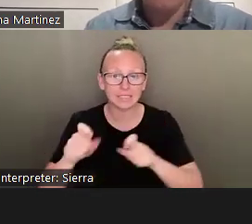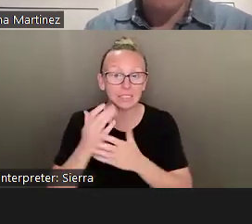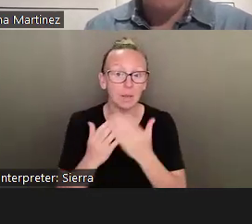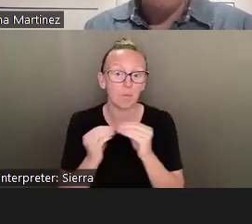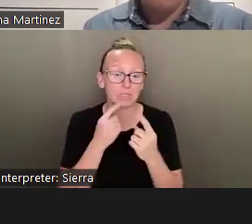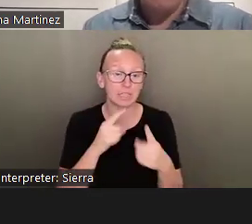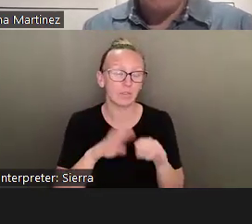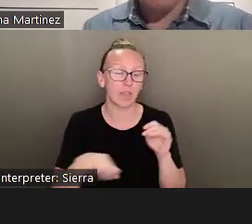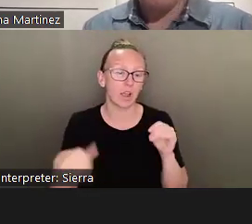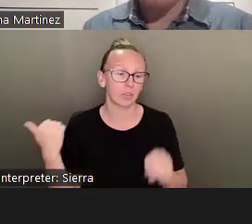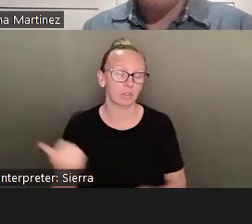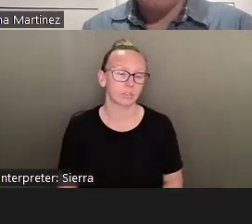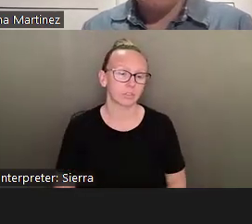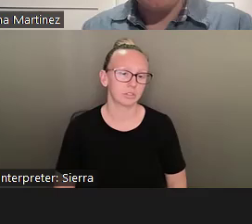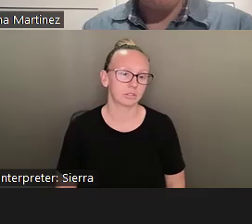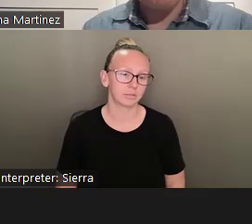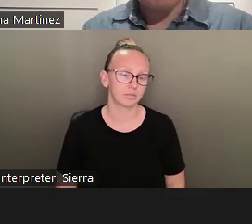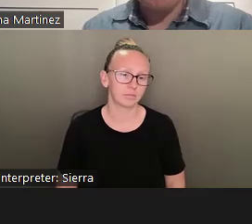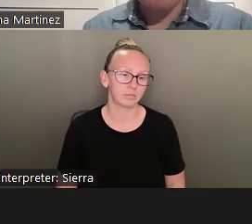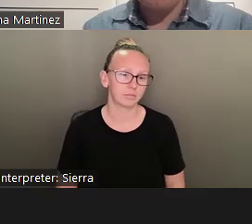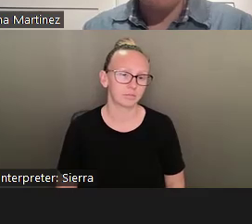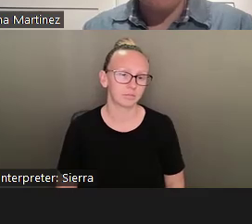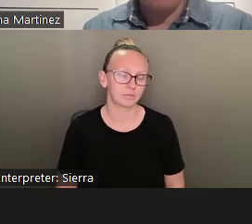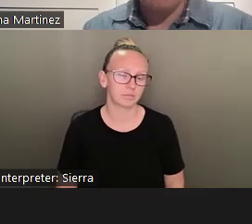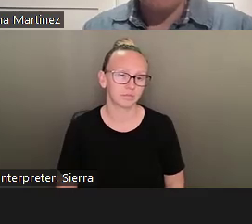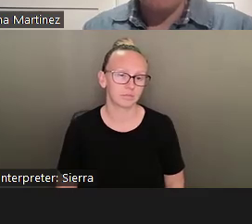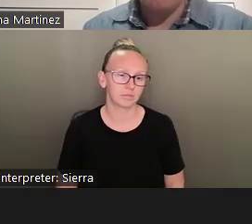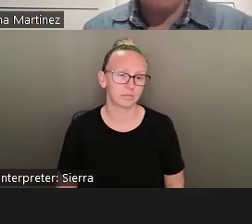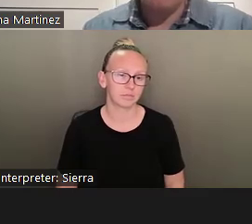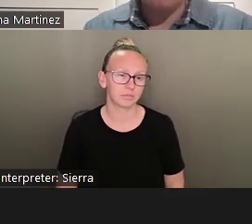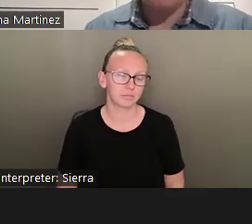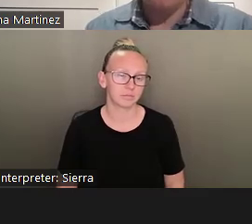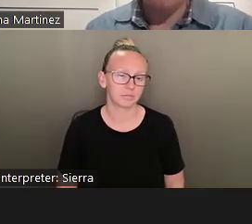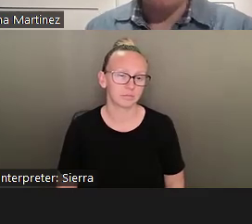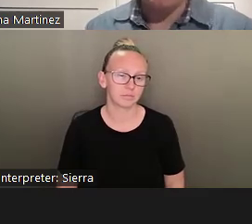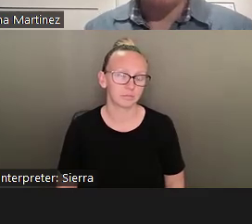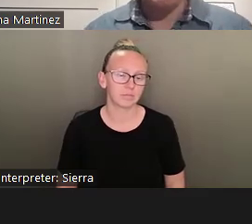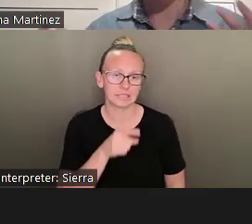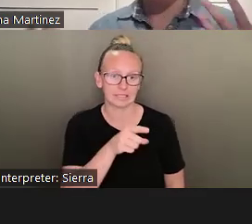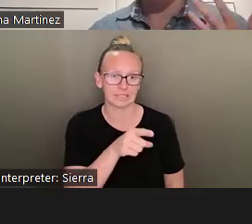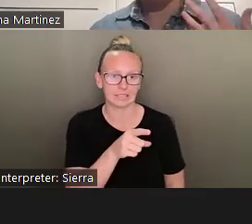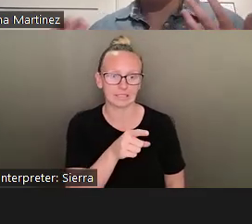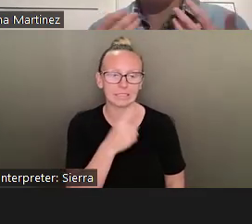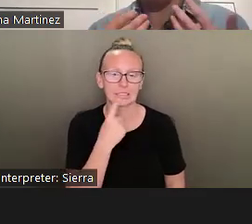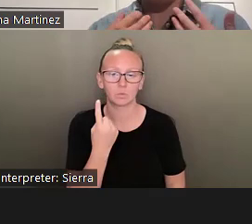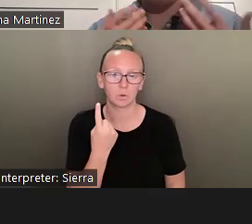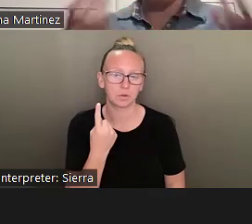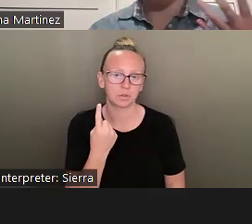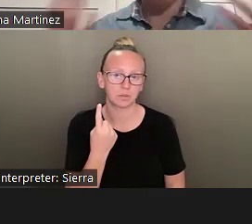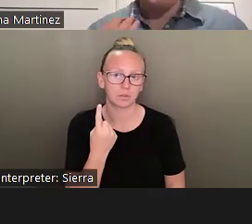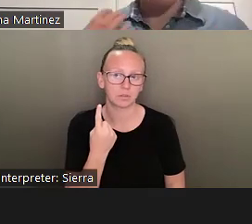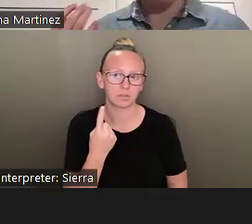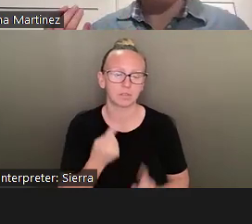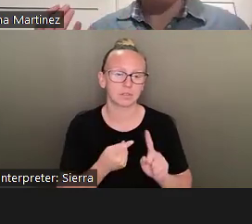others. And this one is one that is based off